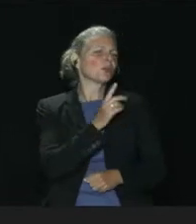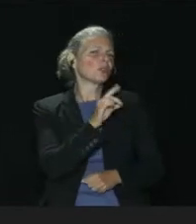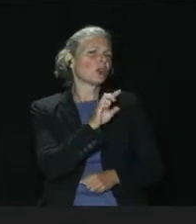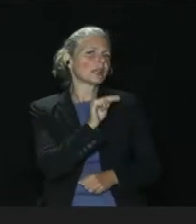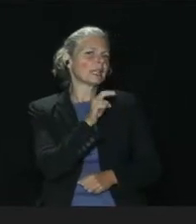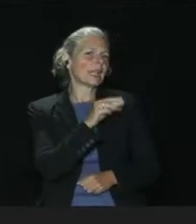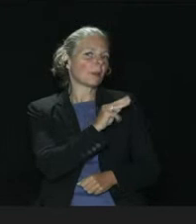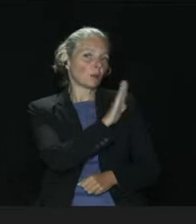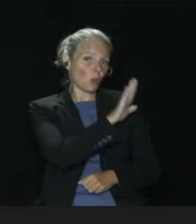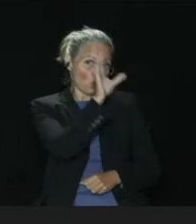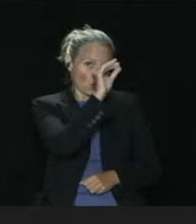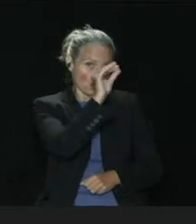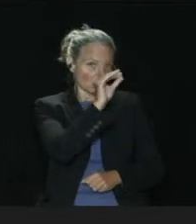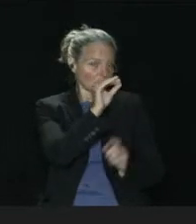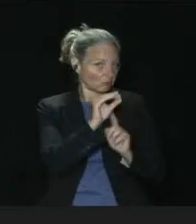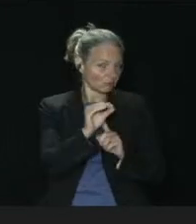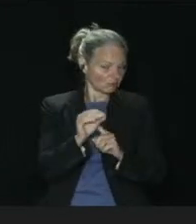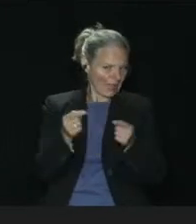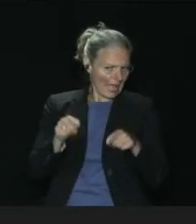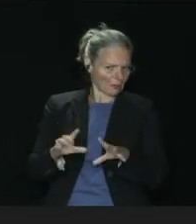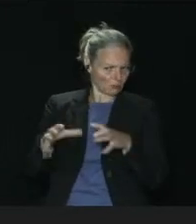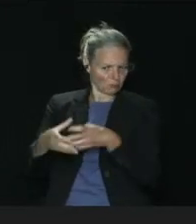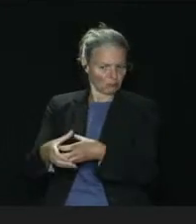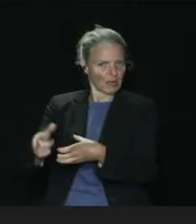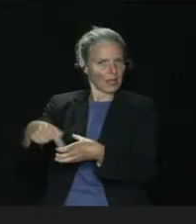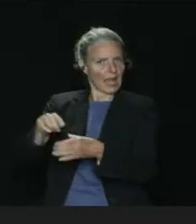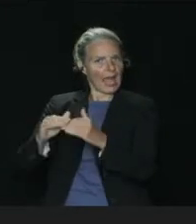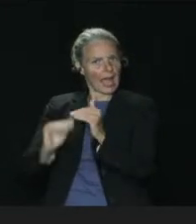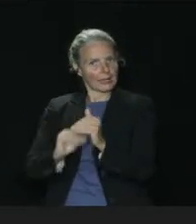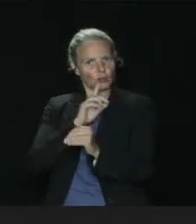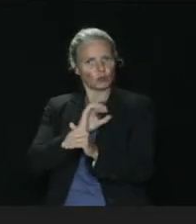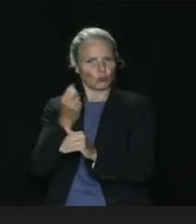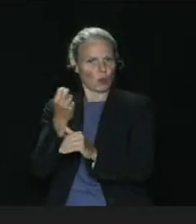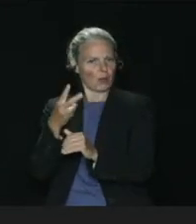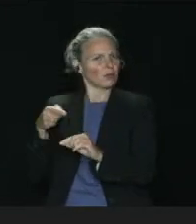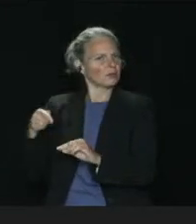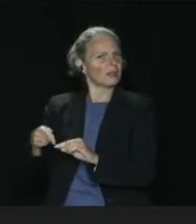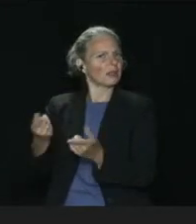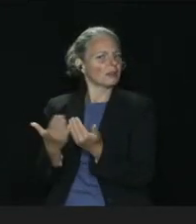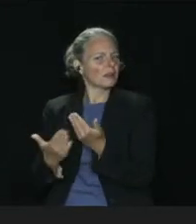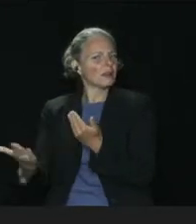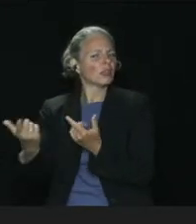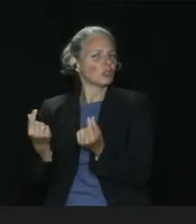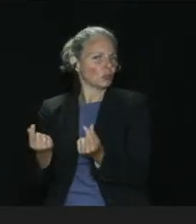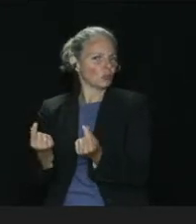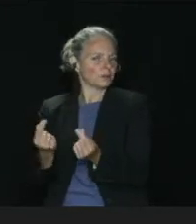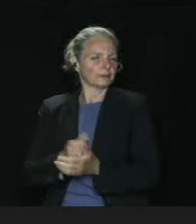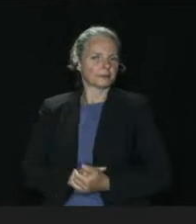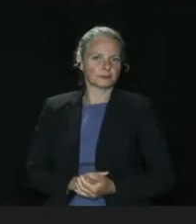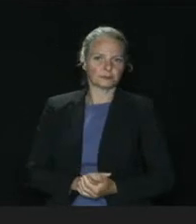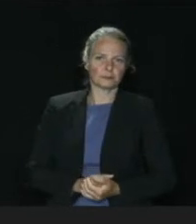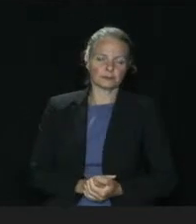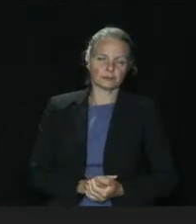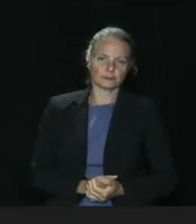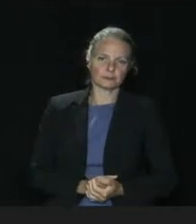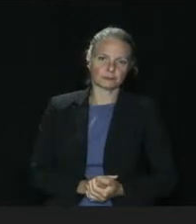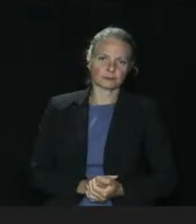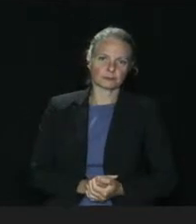if there is any ongoing, about how to manage that issue as we get further along in the vaccine process.